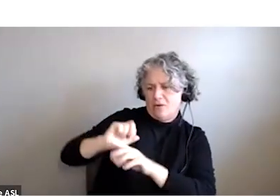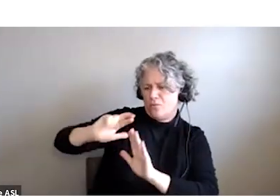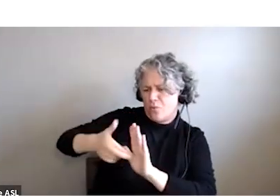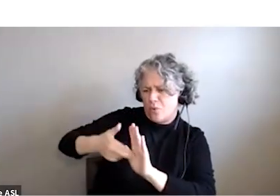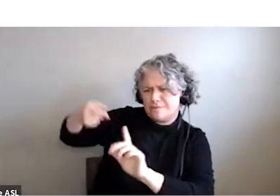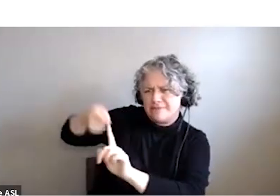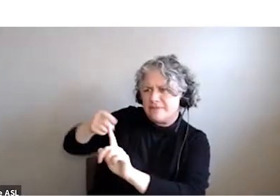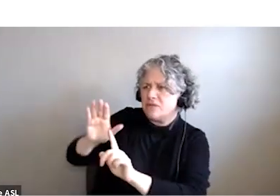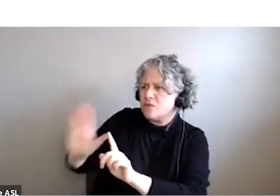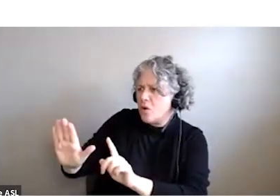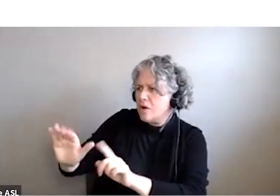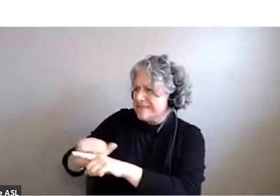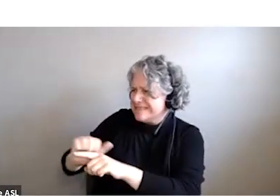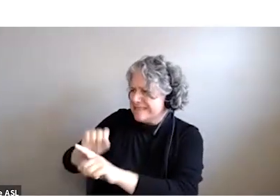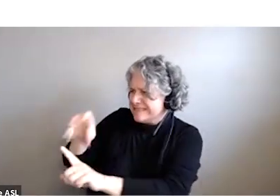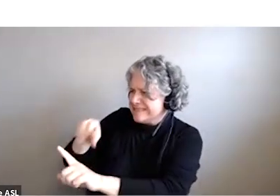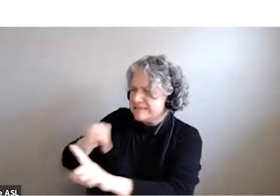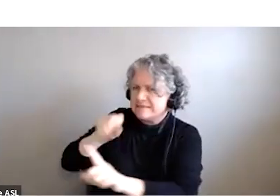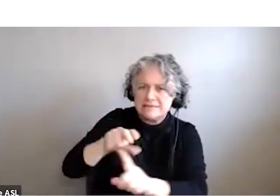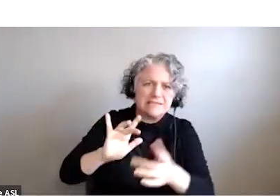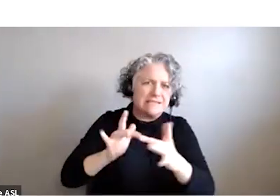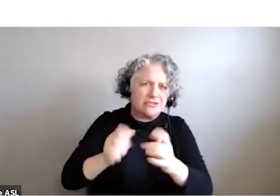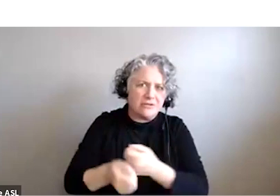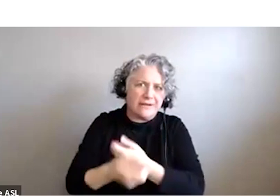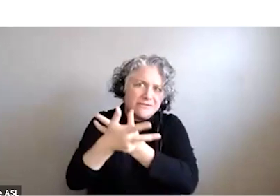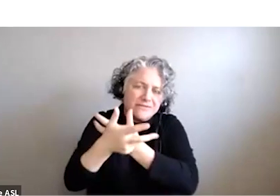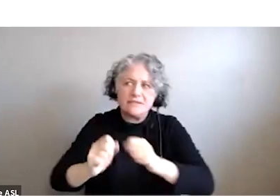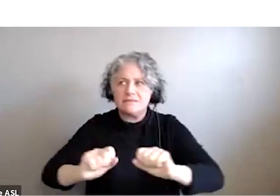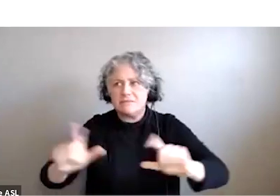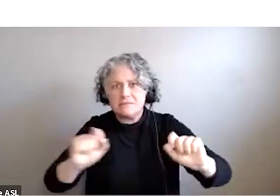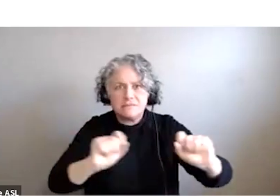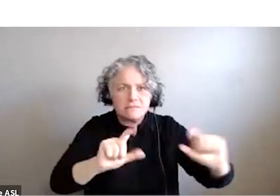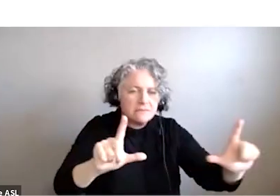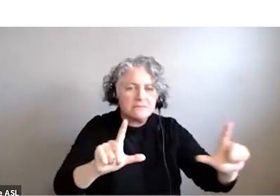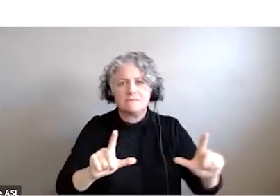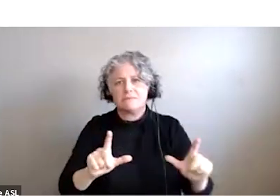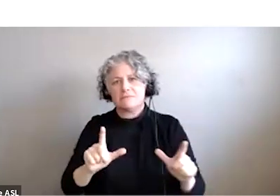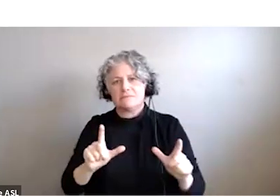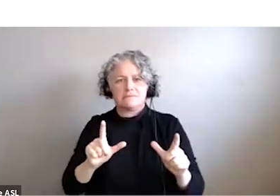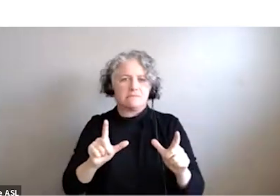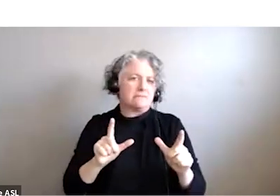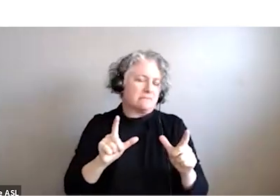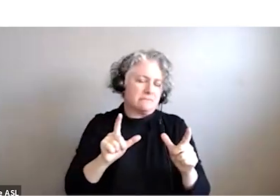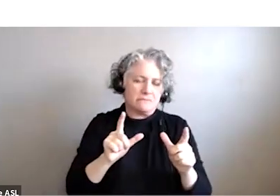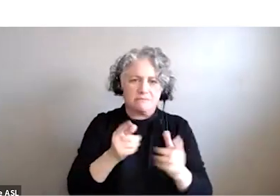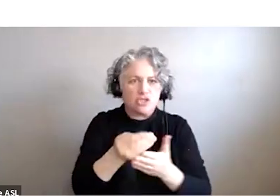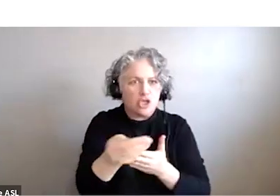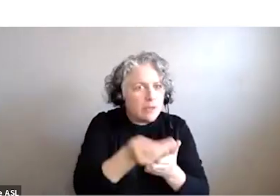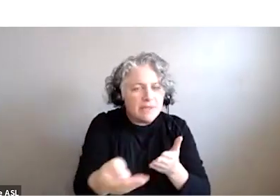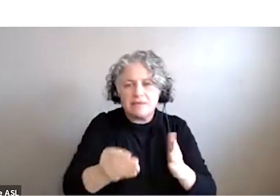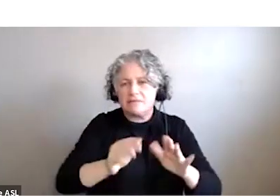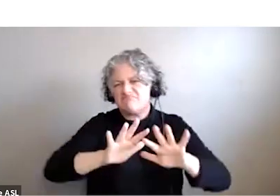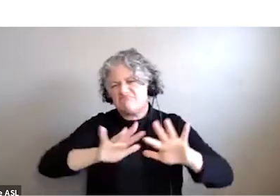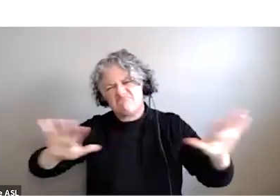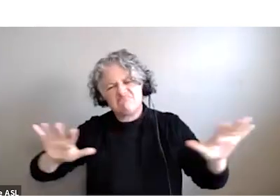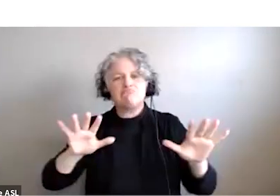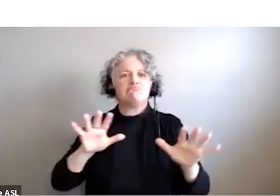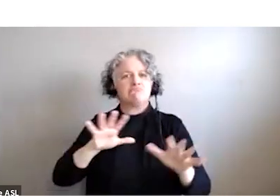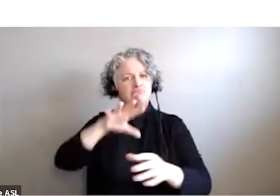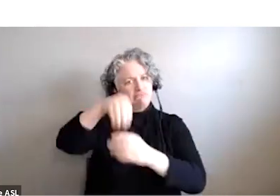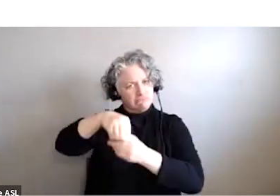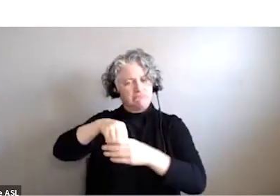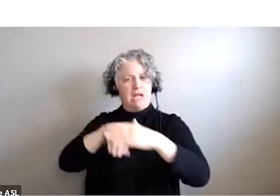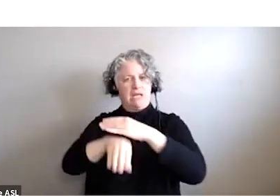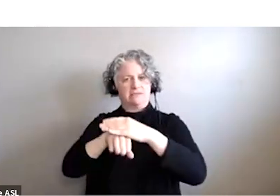our digital interfaces, our physical spaces, as well as procurement. This is ensuring that that structure that was just